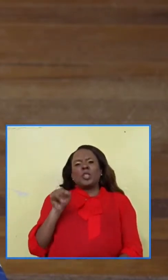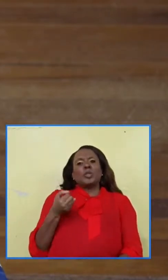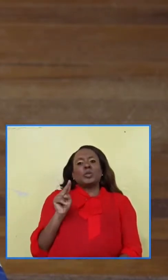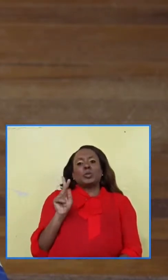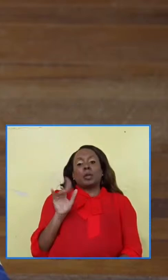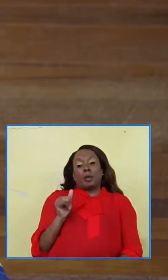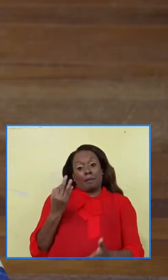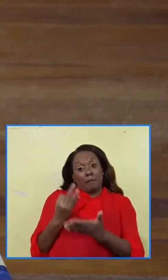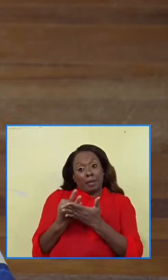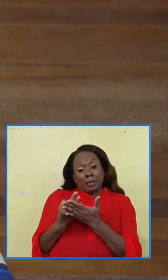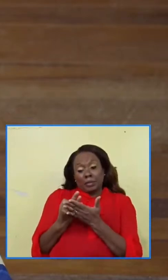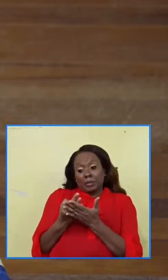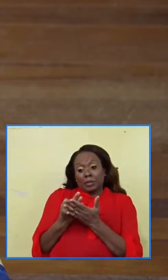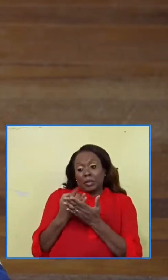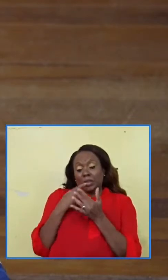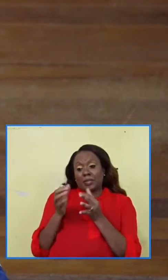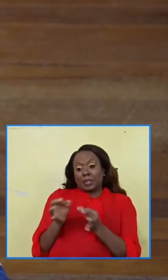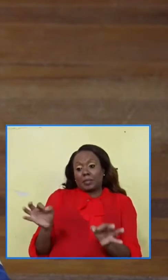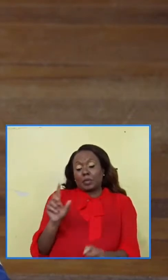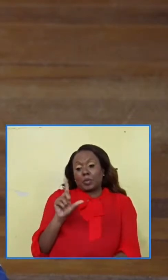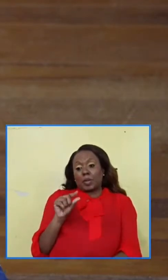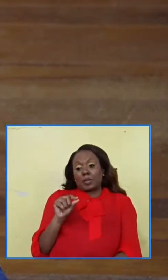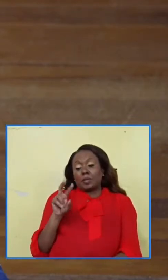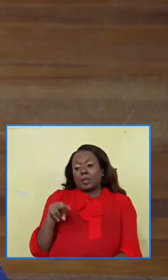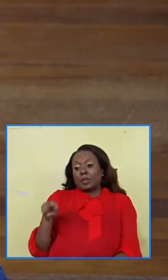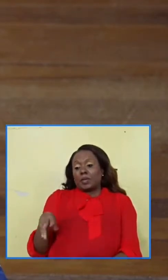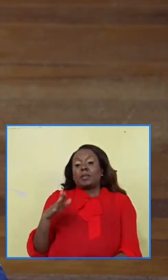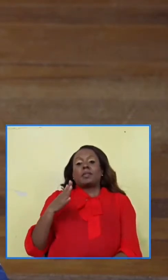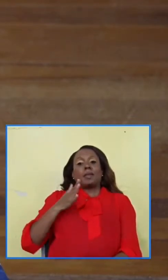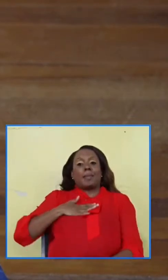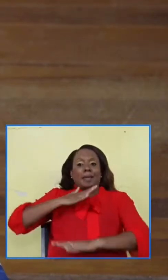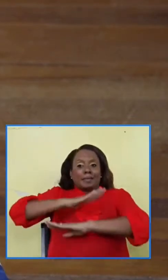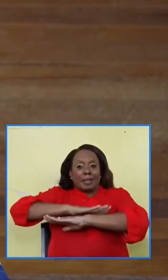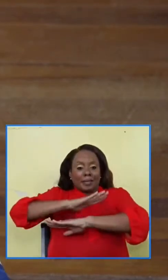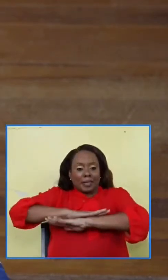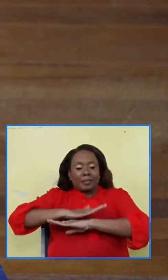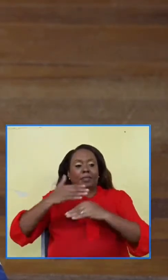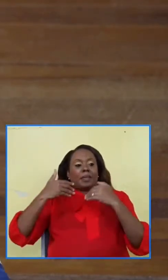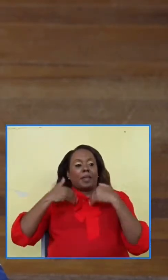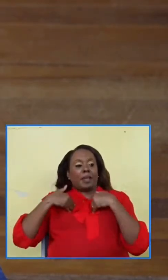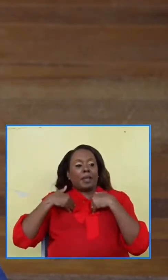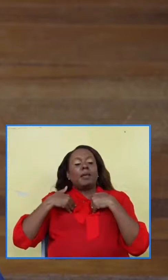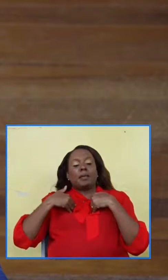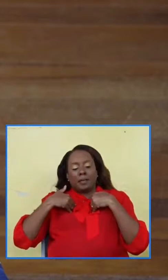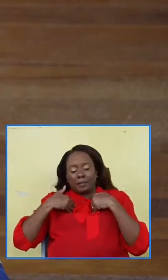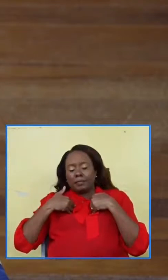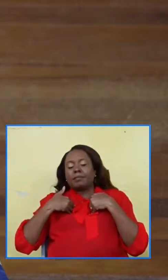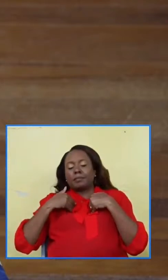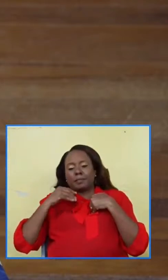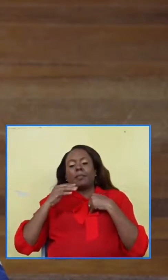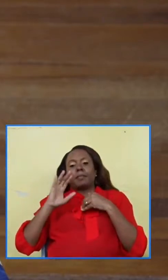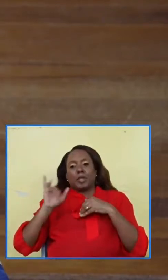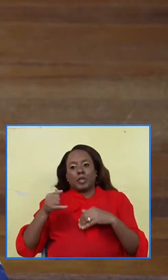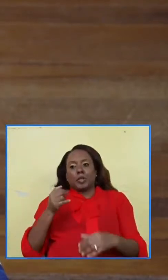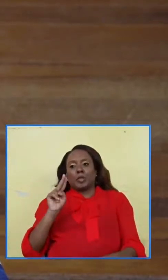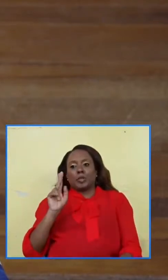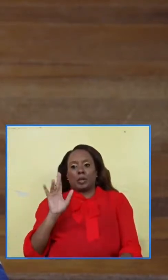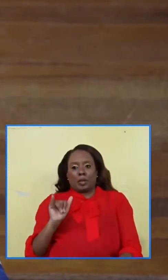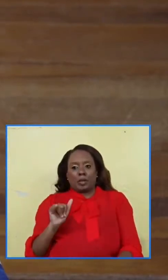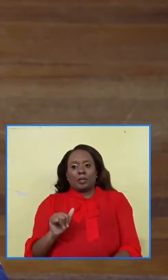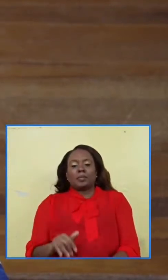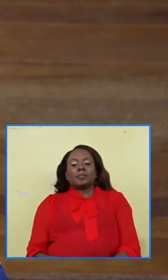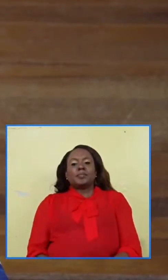July 2022 is sitting on my desk. We have the financial statements up to date. It is the audits.